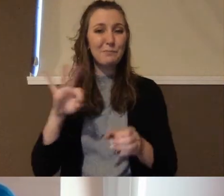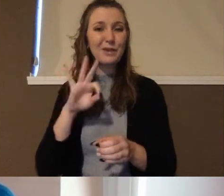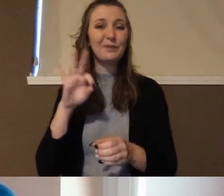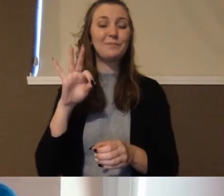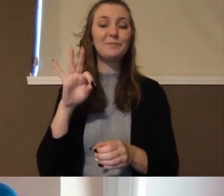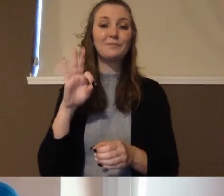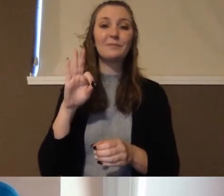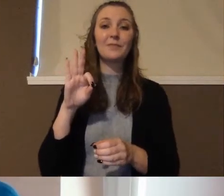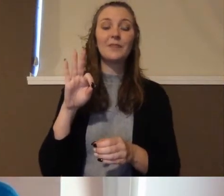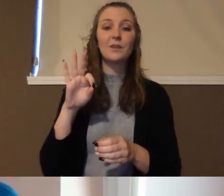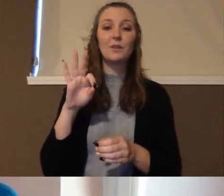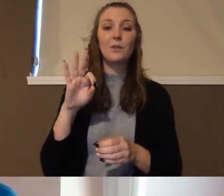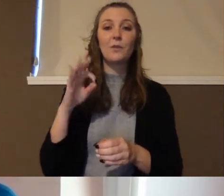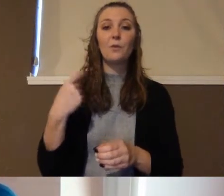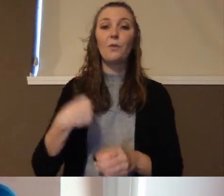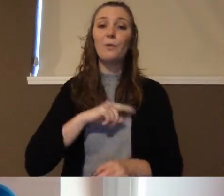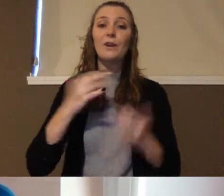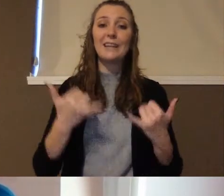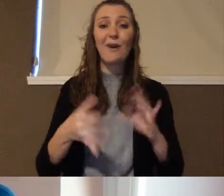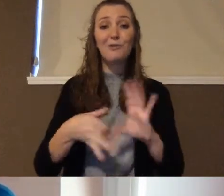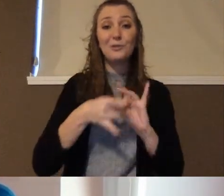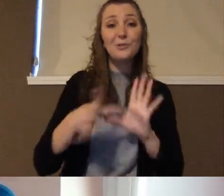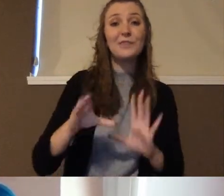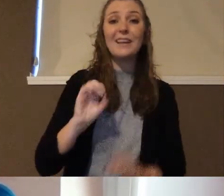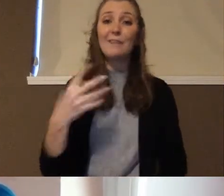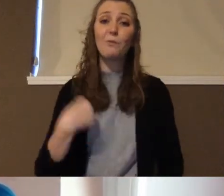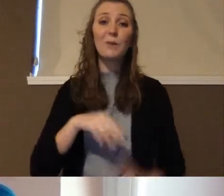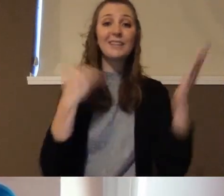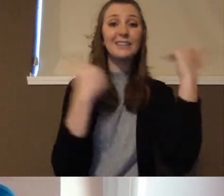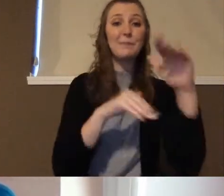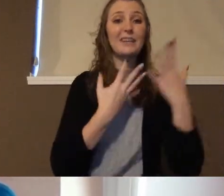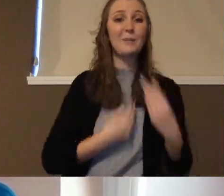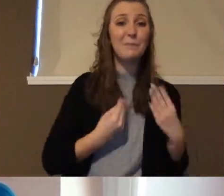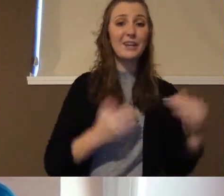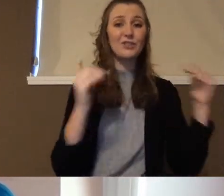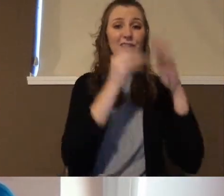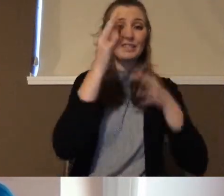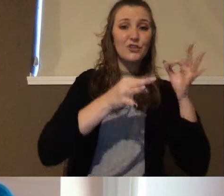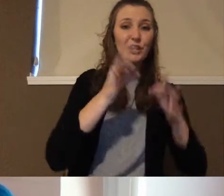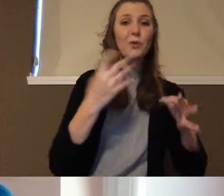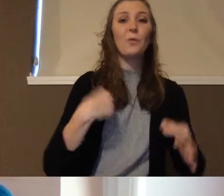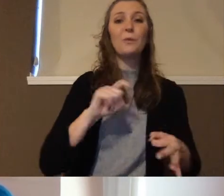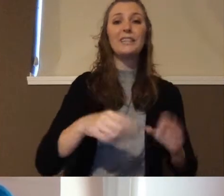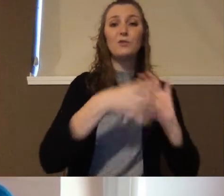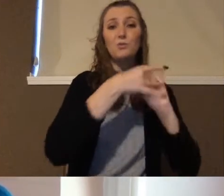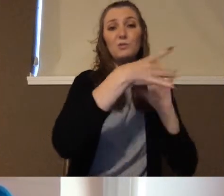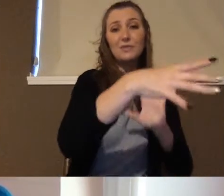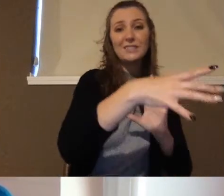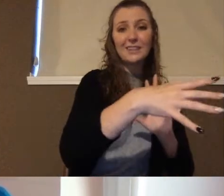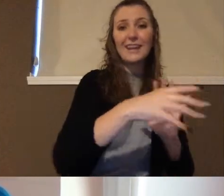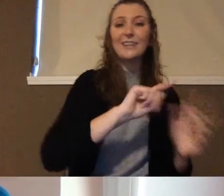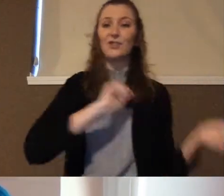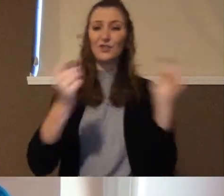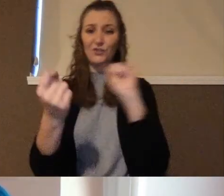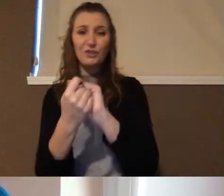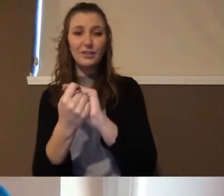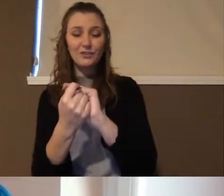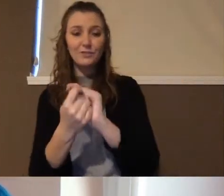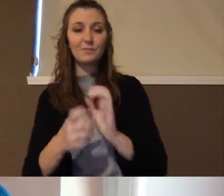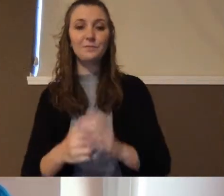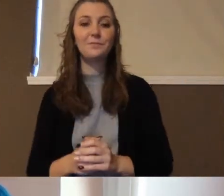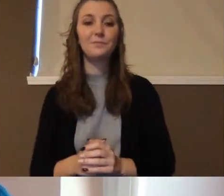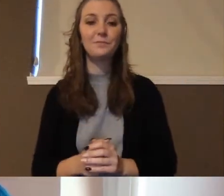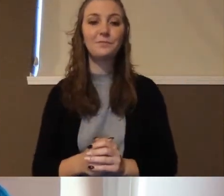justice. The still speaking God binds us to say and do only